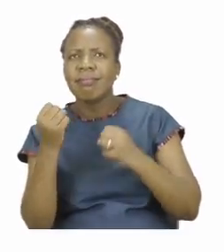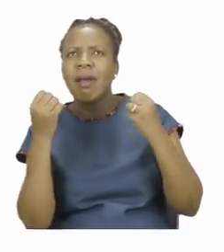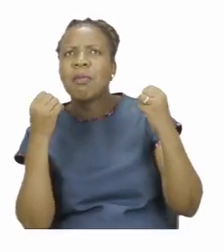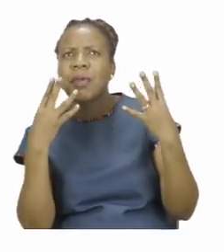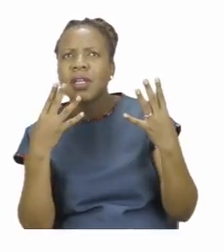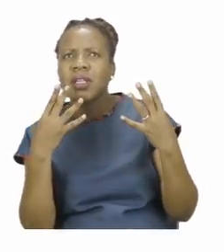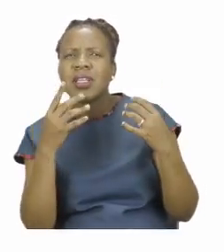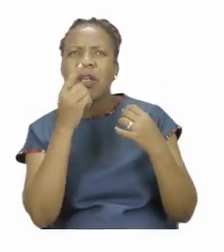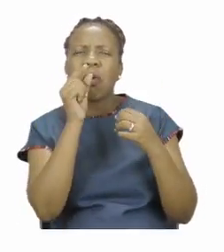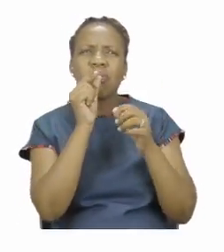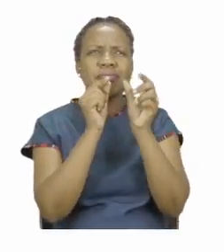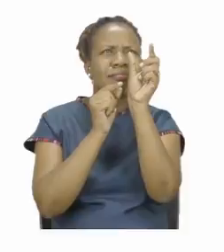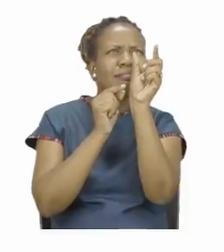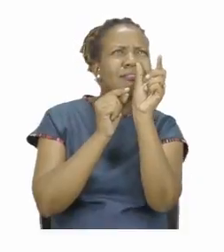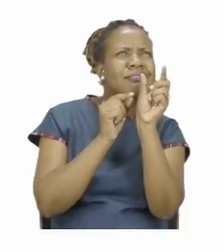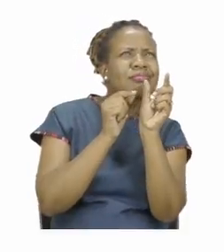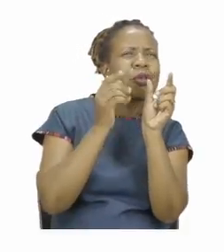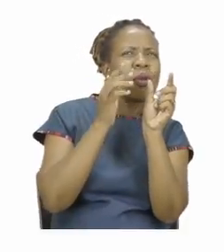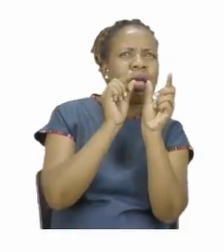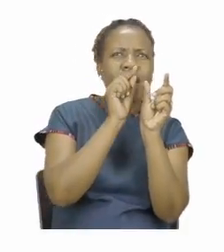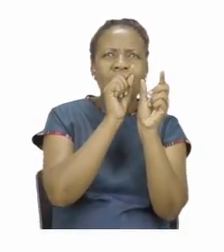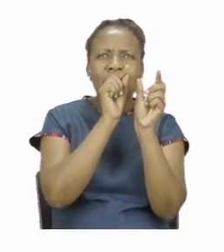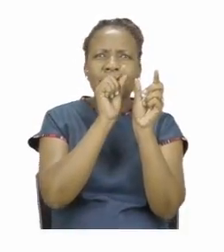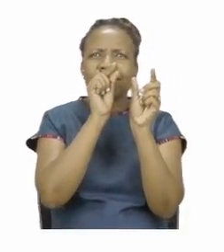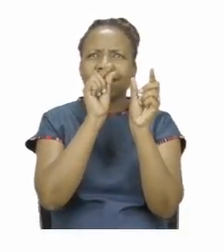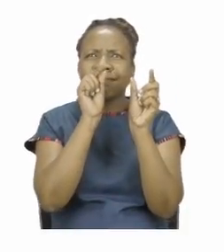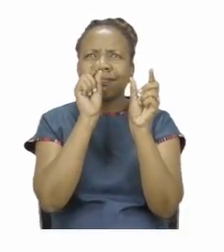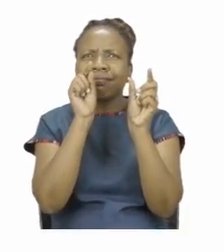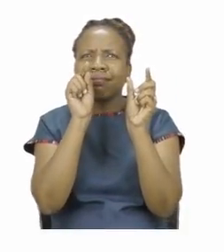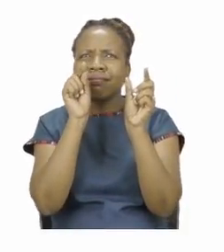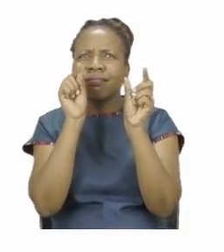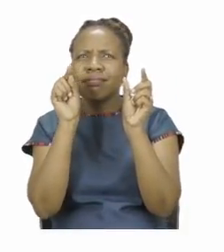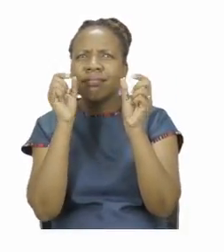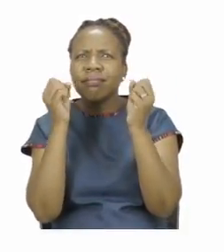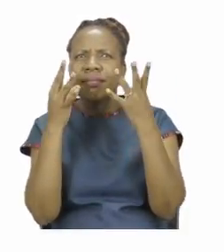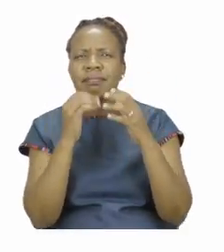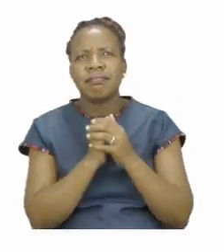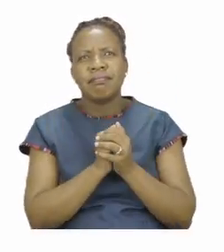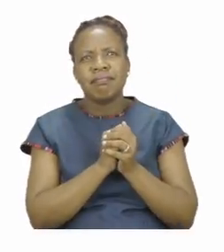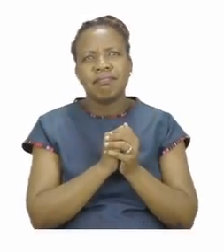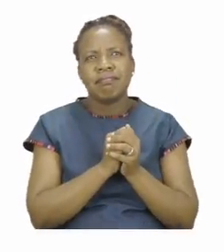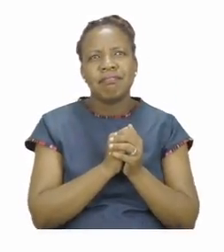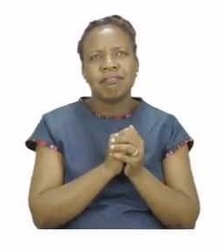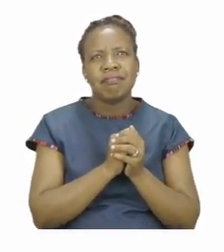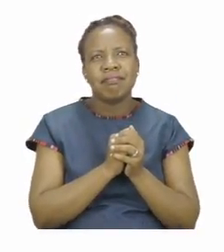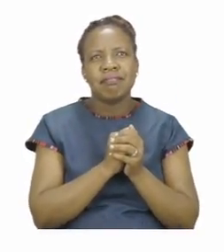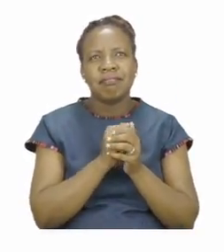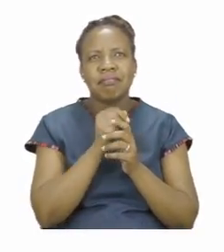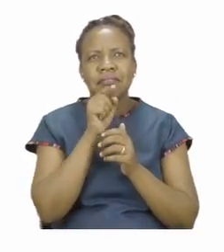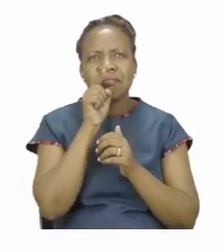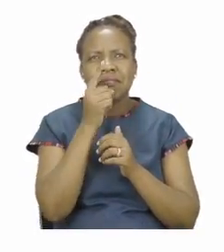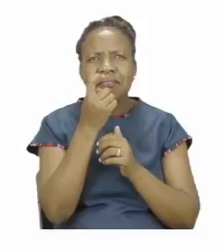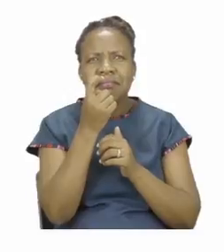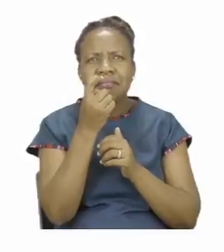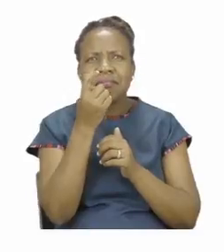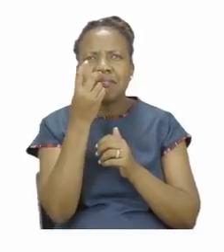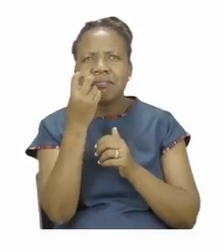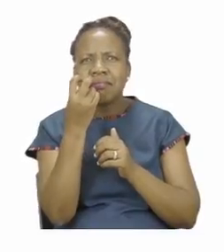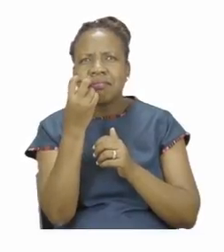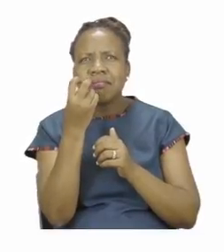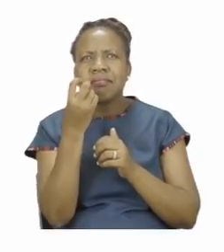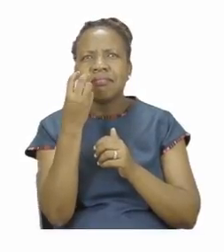zebras. And then we count the blocks in tens. Let's go. 10,